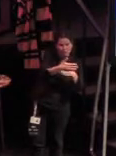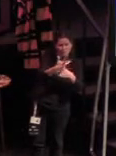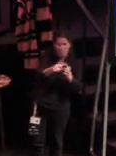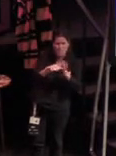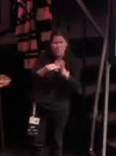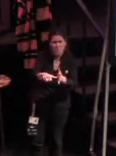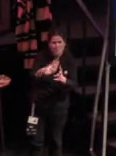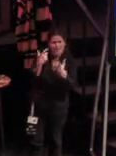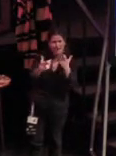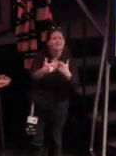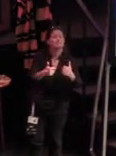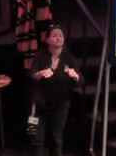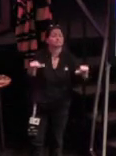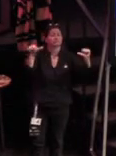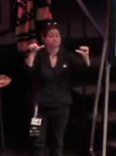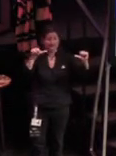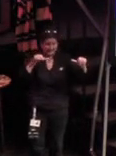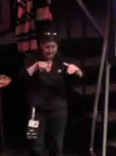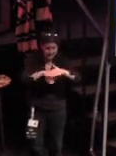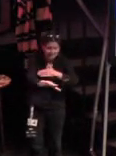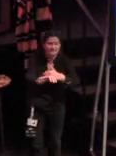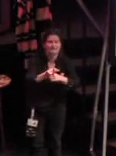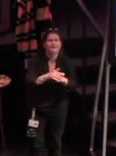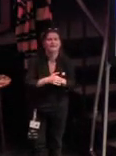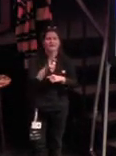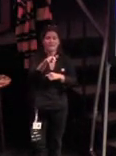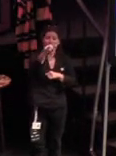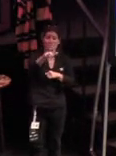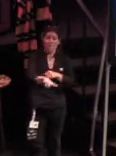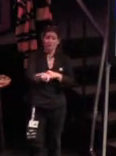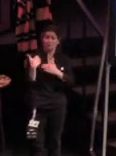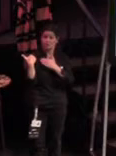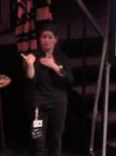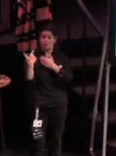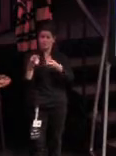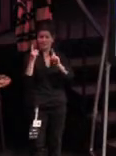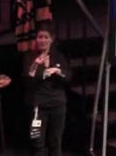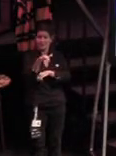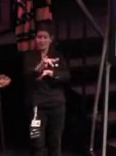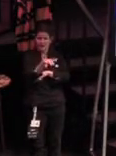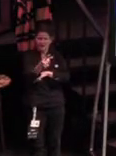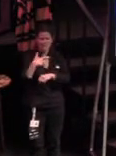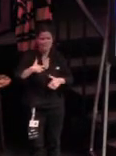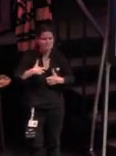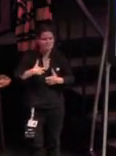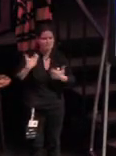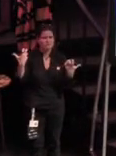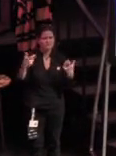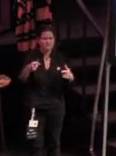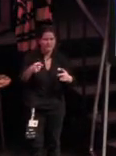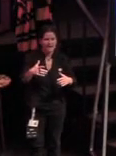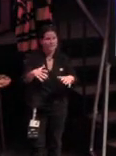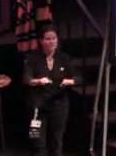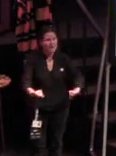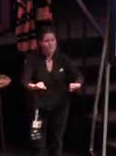in, and the front of house, the duty manager was there, and she was very cross, and they'd held the house for me because